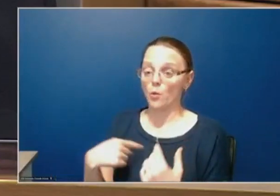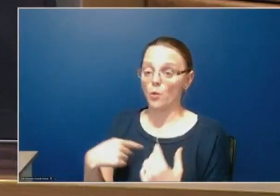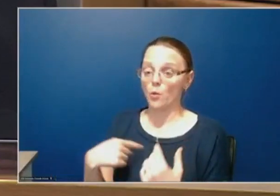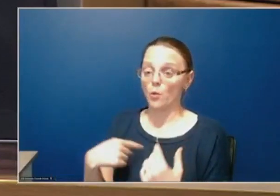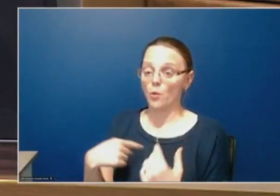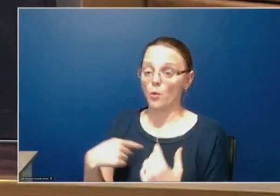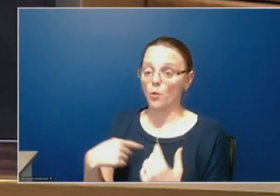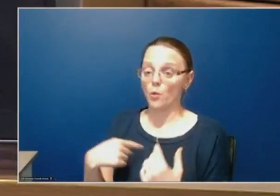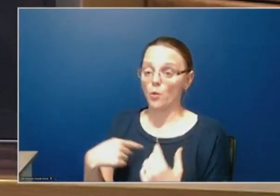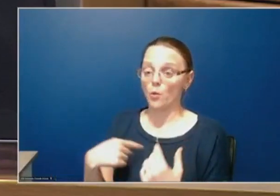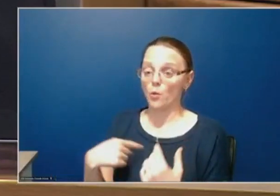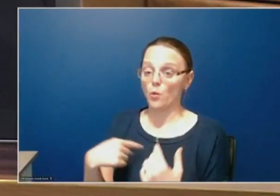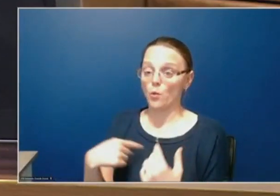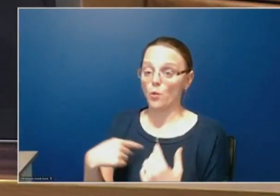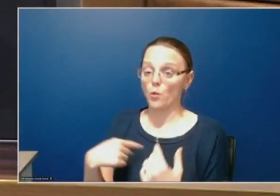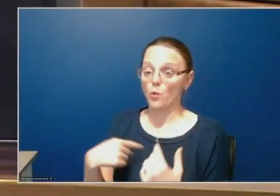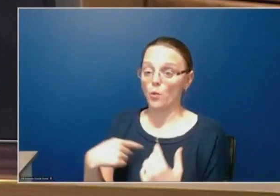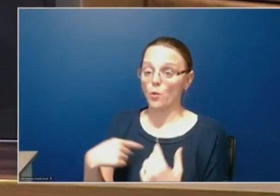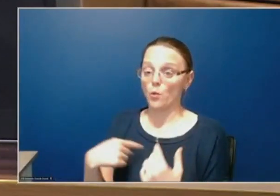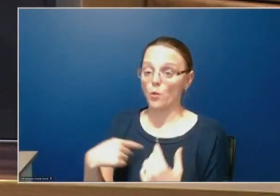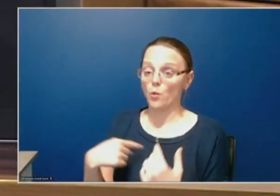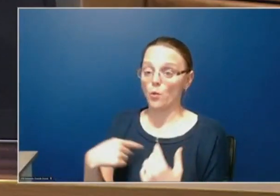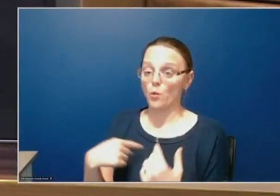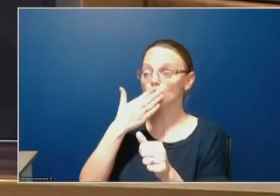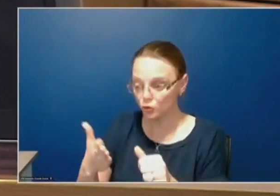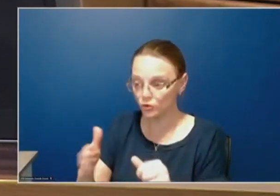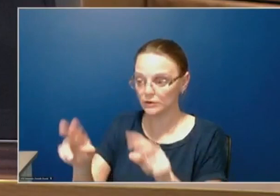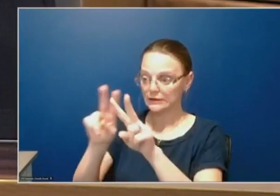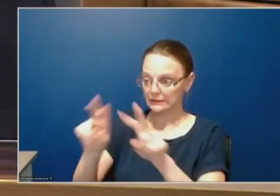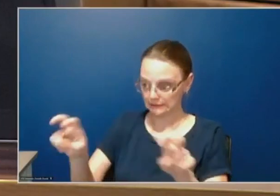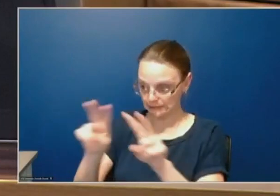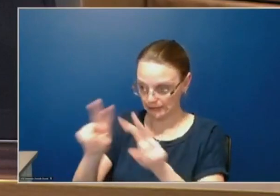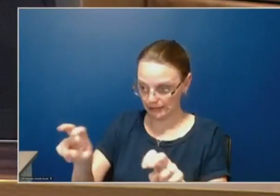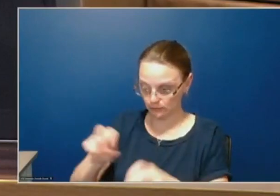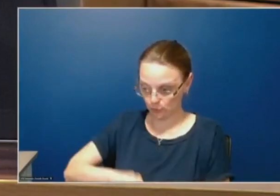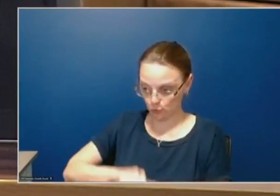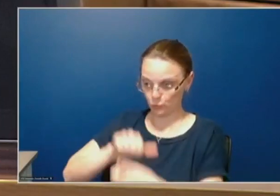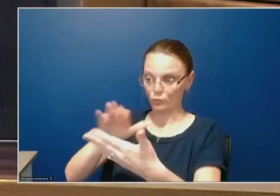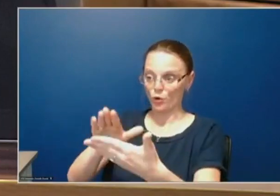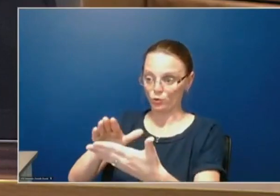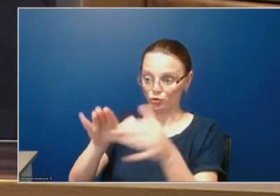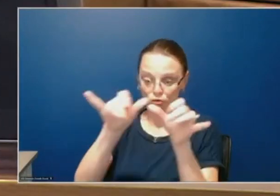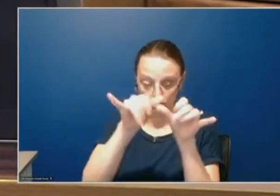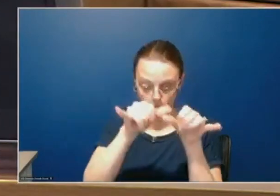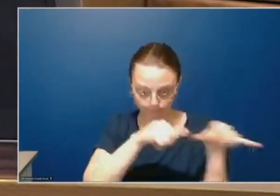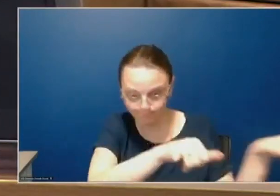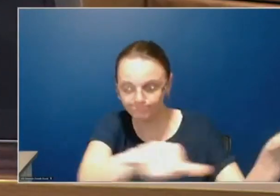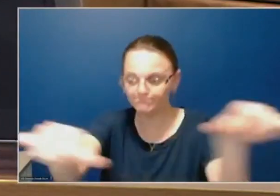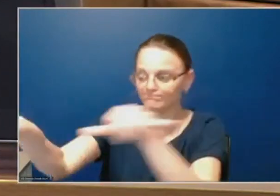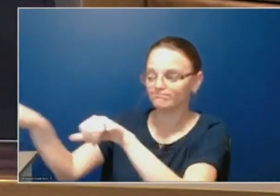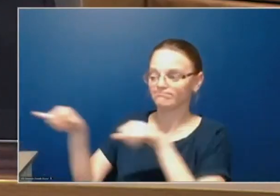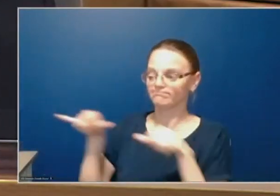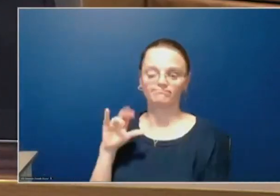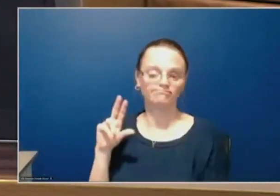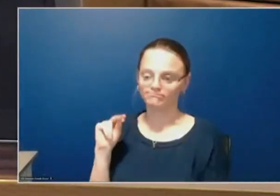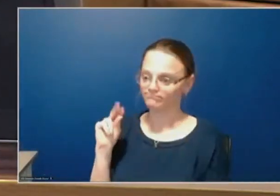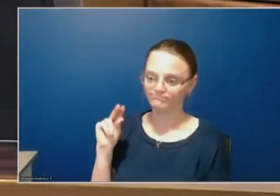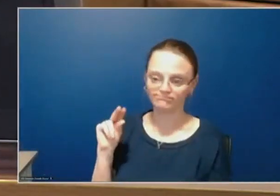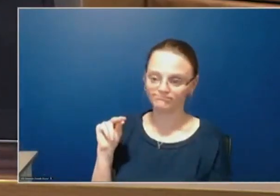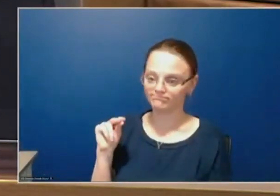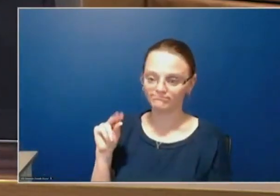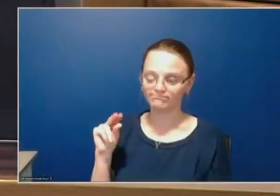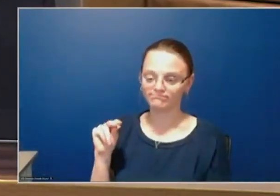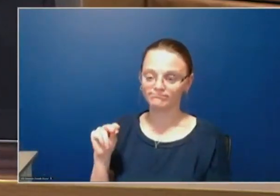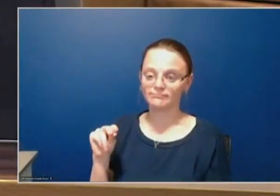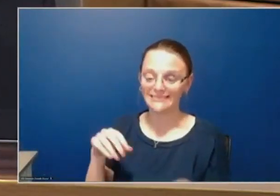a good, consistent assessment practice across the board. the standards of care that we have, and